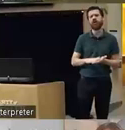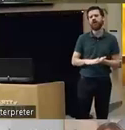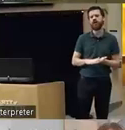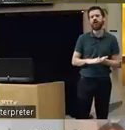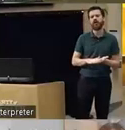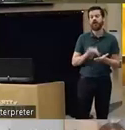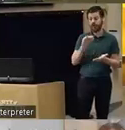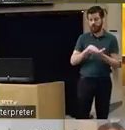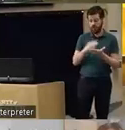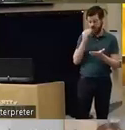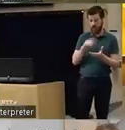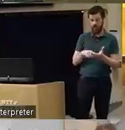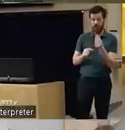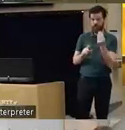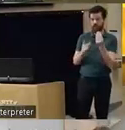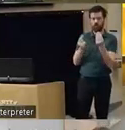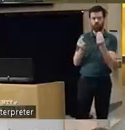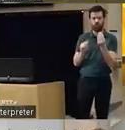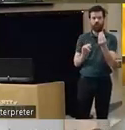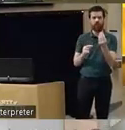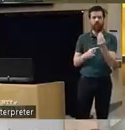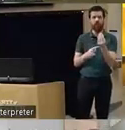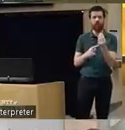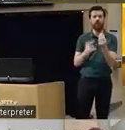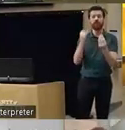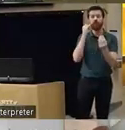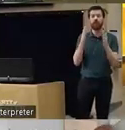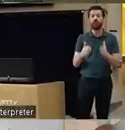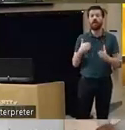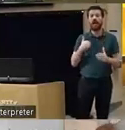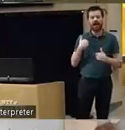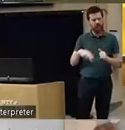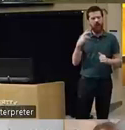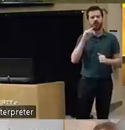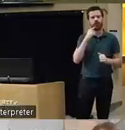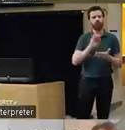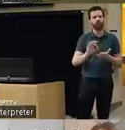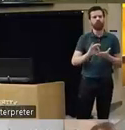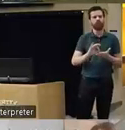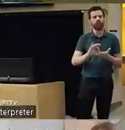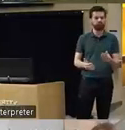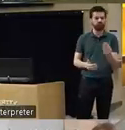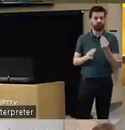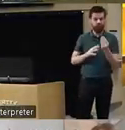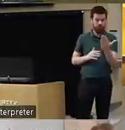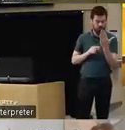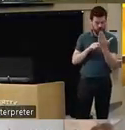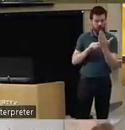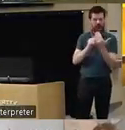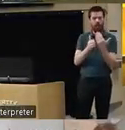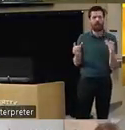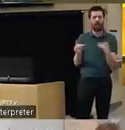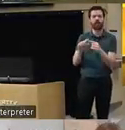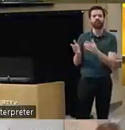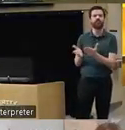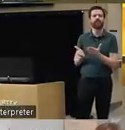do with that information? For example, if you see someone who has higher acuity scores, how do you connect them to